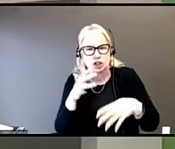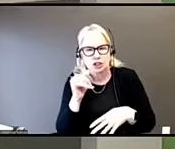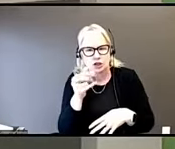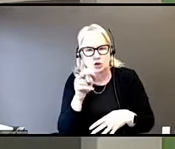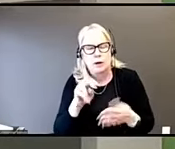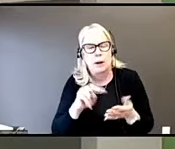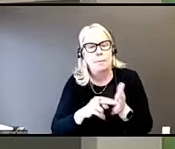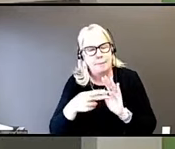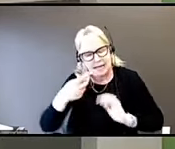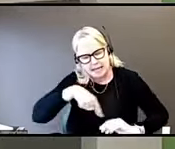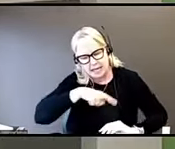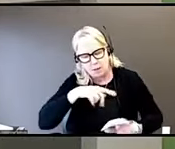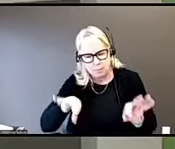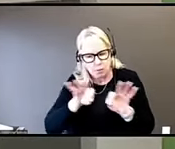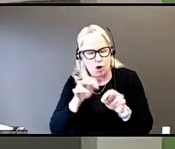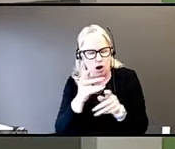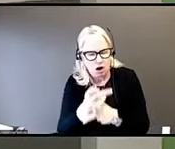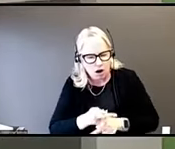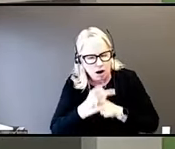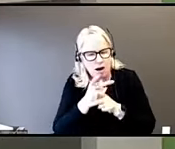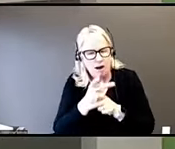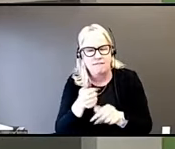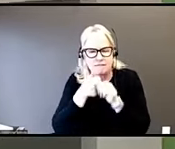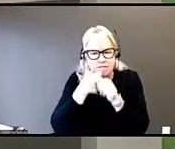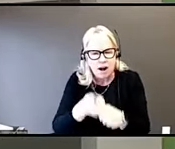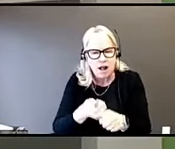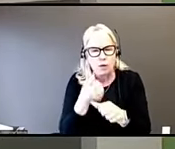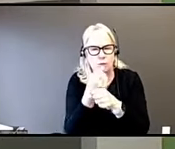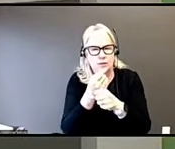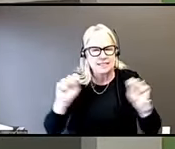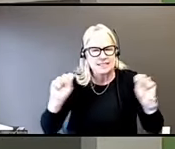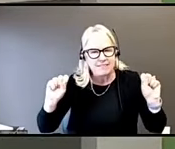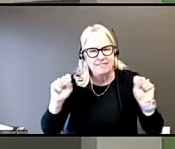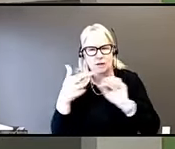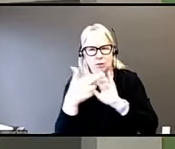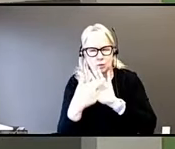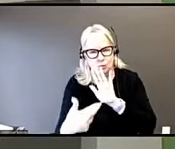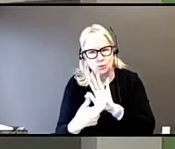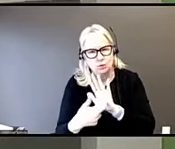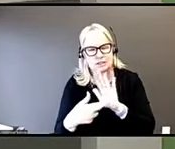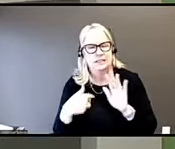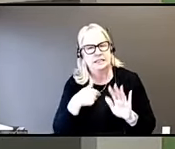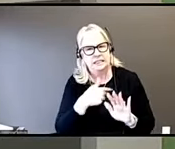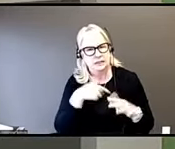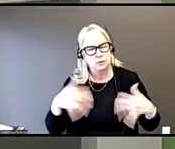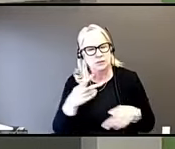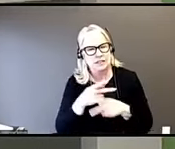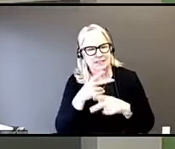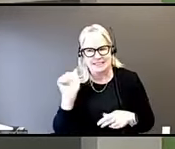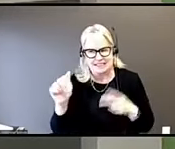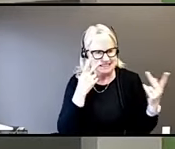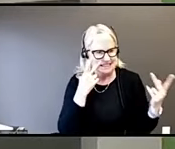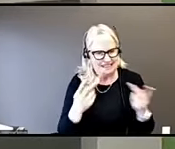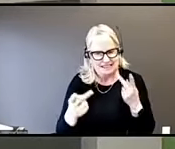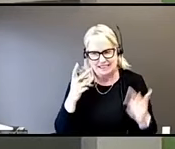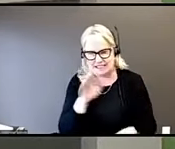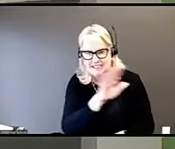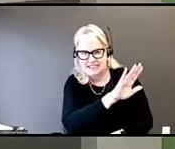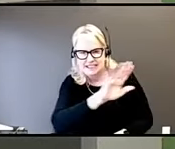to follow safety. We need to be very careful because as we're seeing across the country,